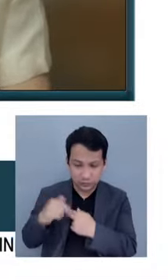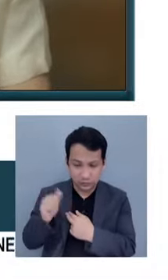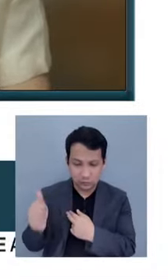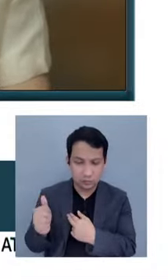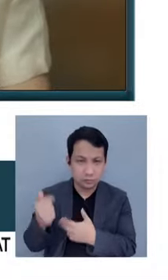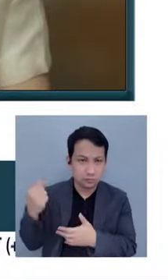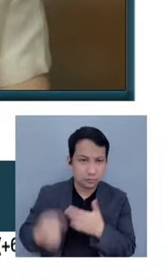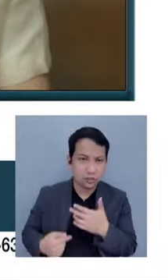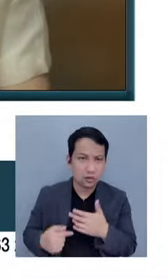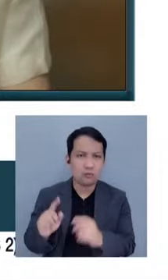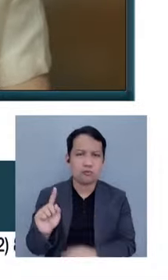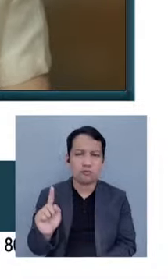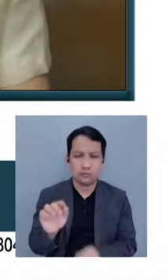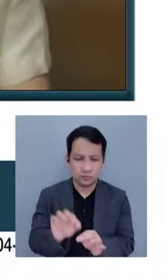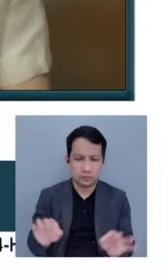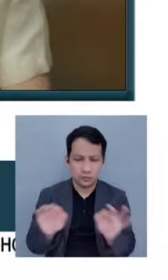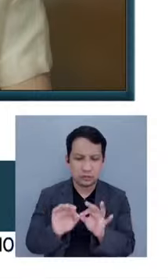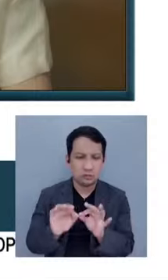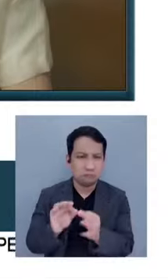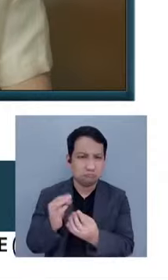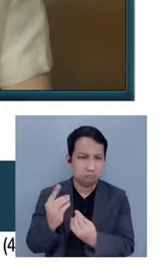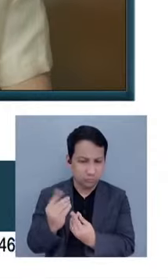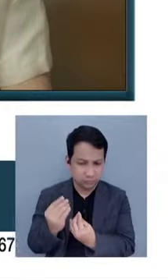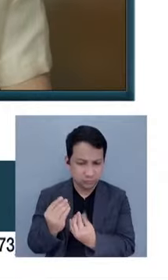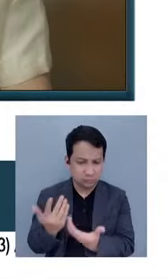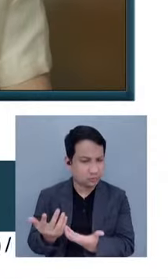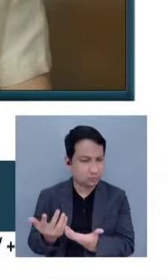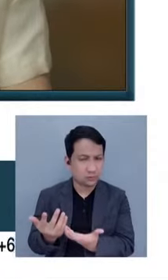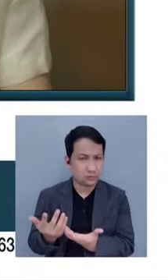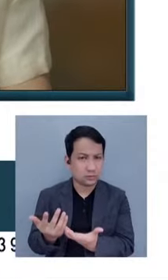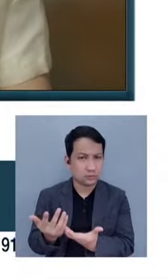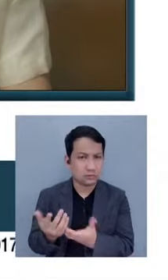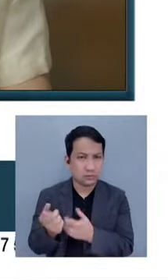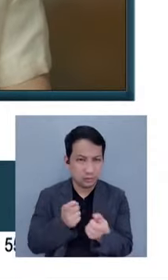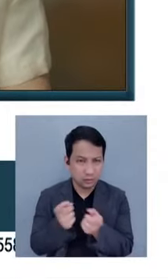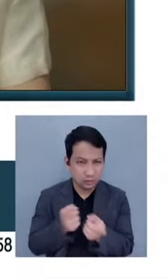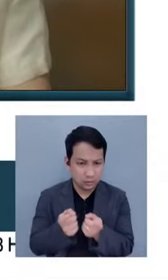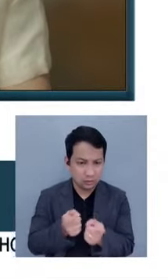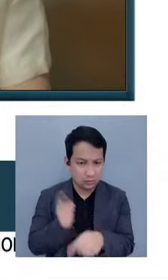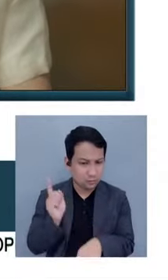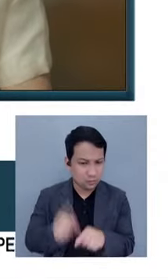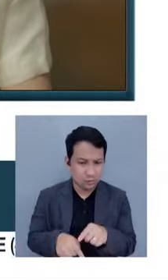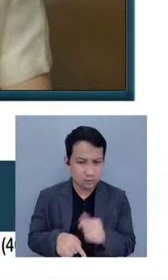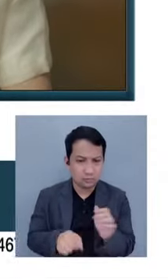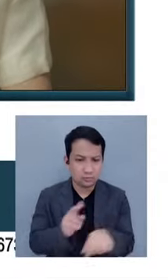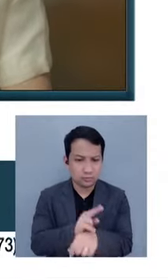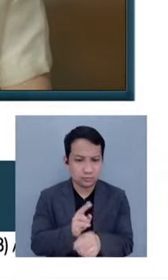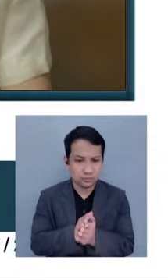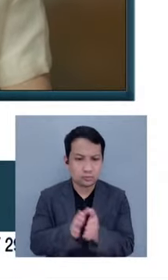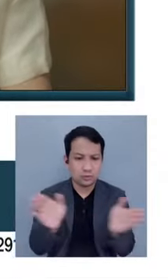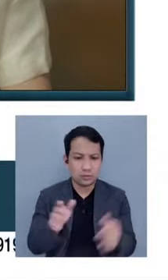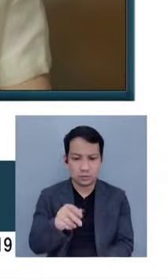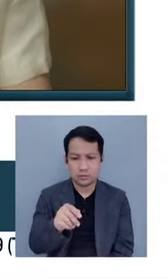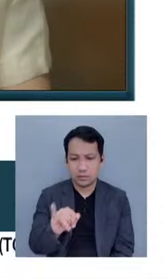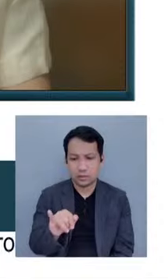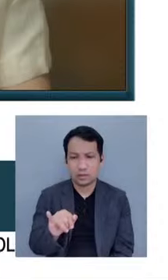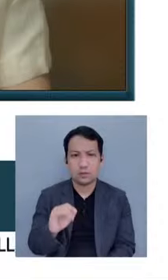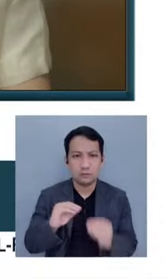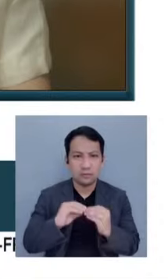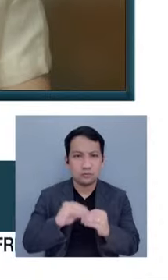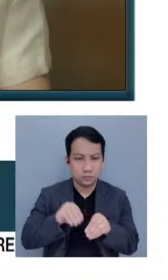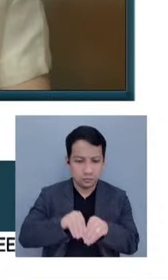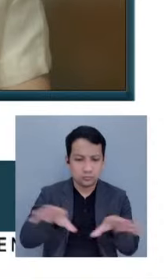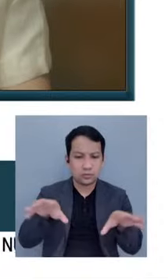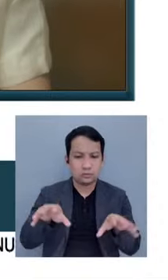the motivation here? If it's an out-of-the-country adversary using generative AI to spread misinformation and